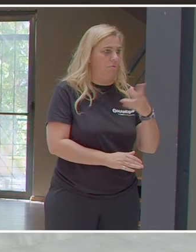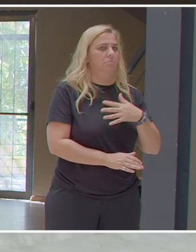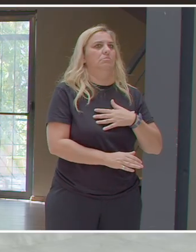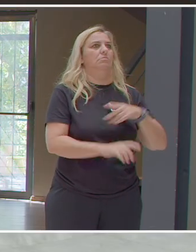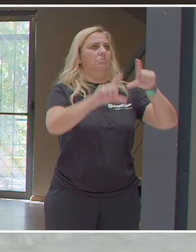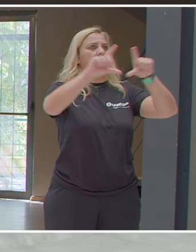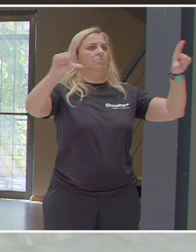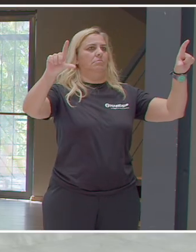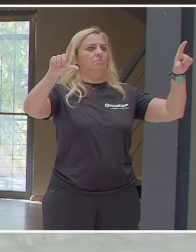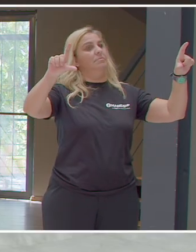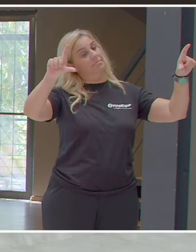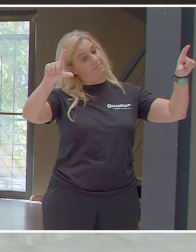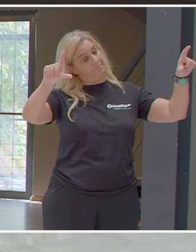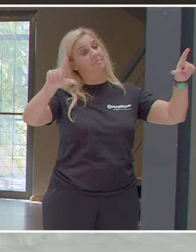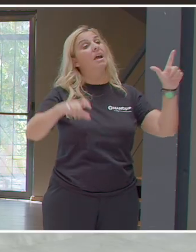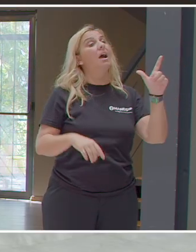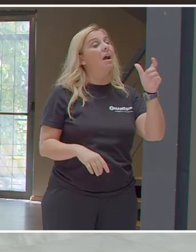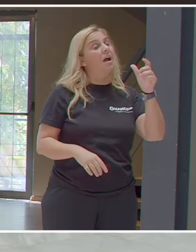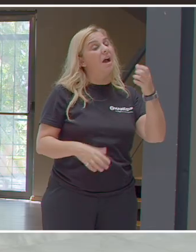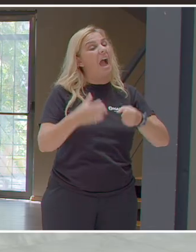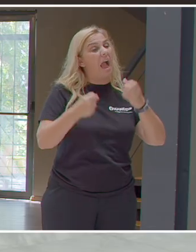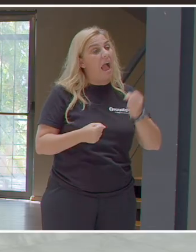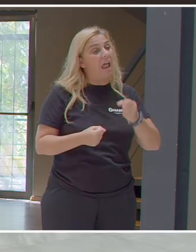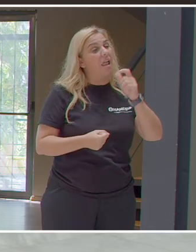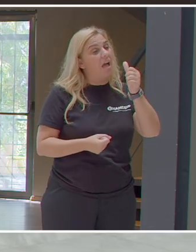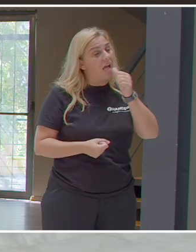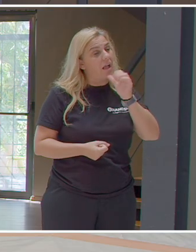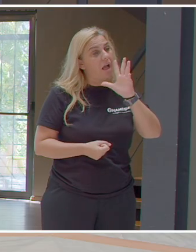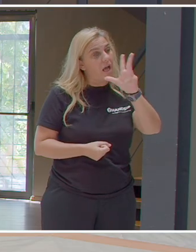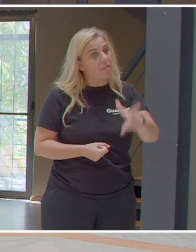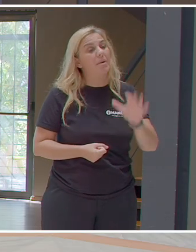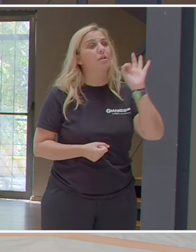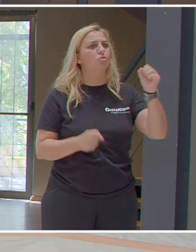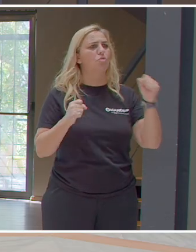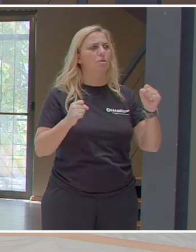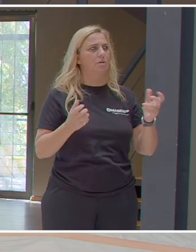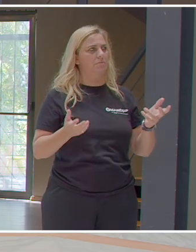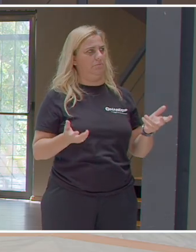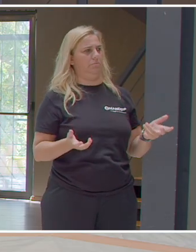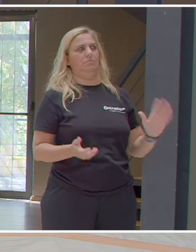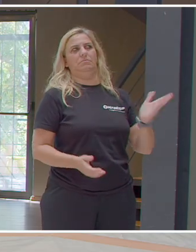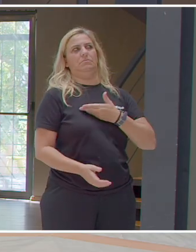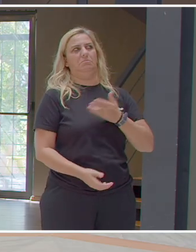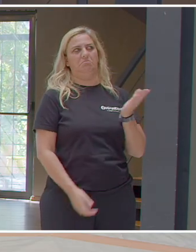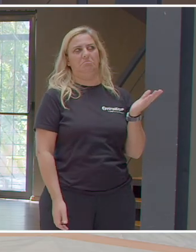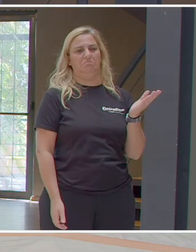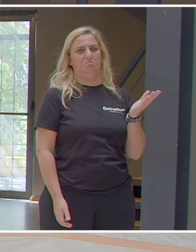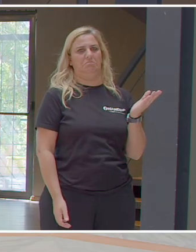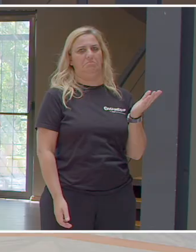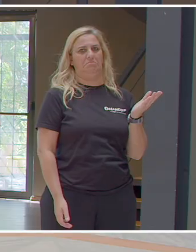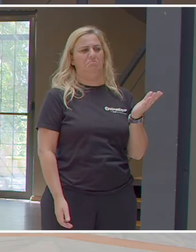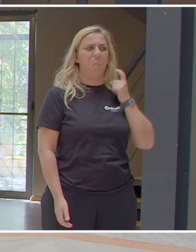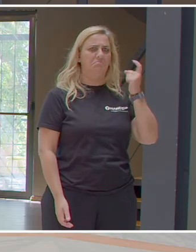banner: drink 0.5 liter of milk per day to stay healthy. And I was shocked when I looked at it because